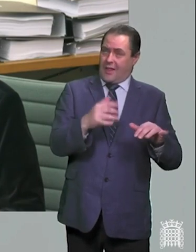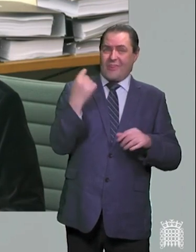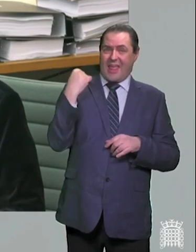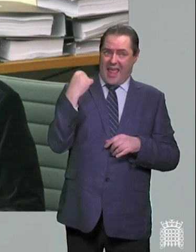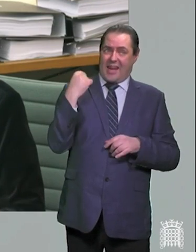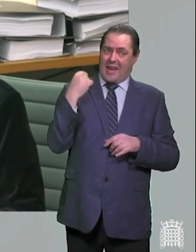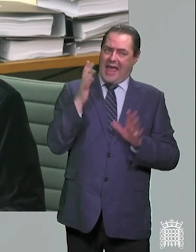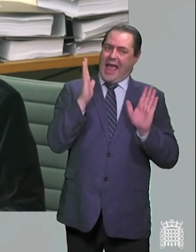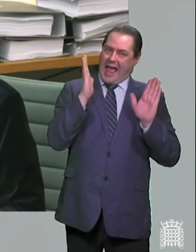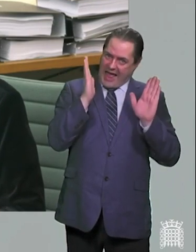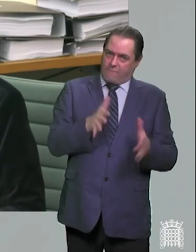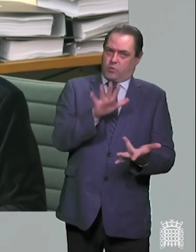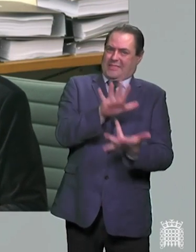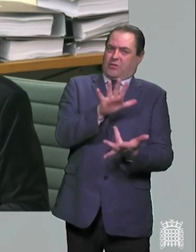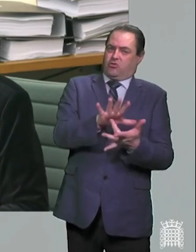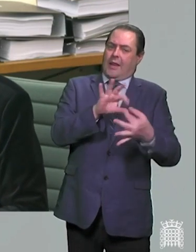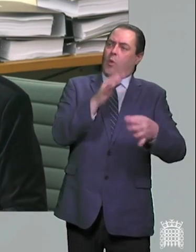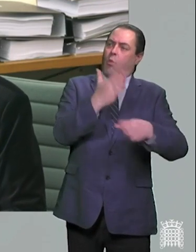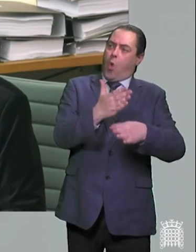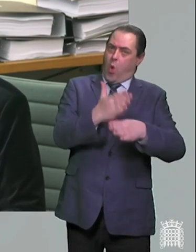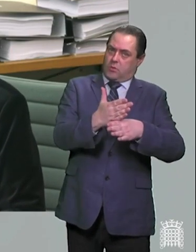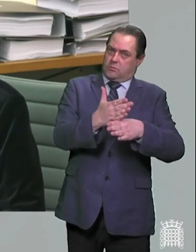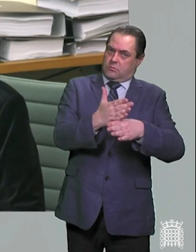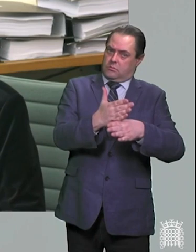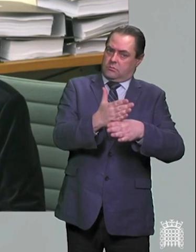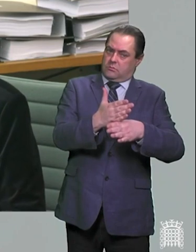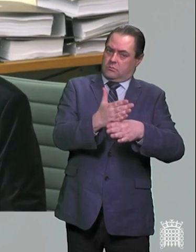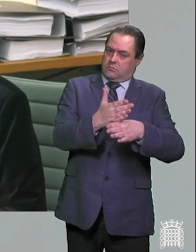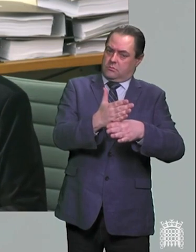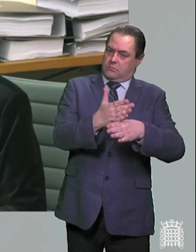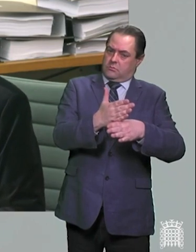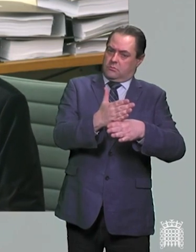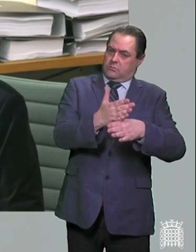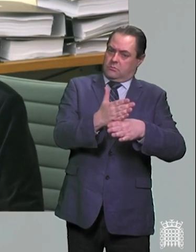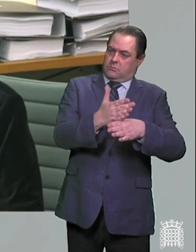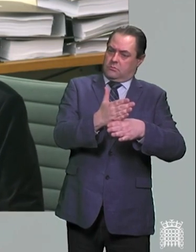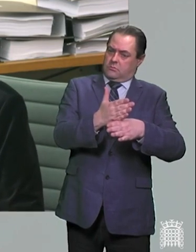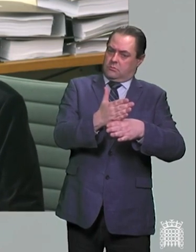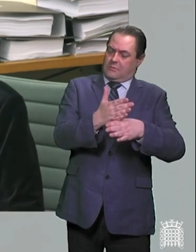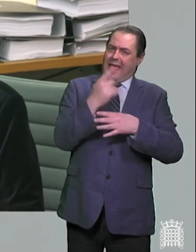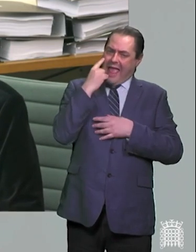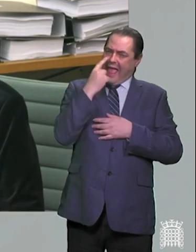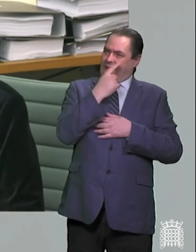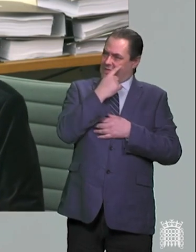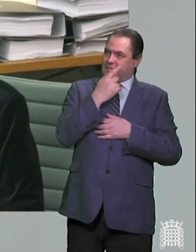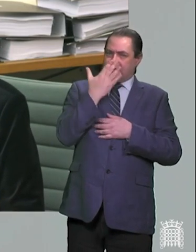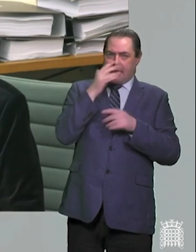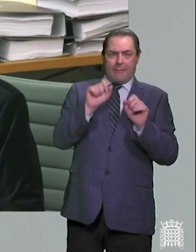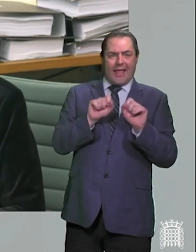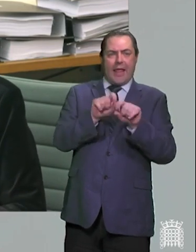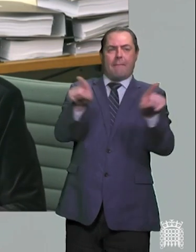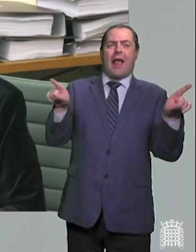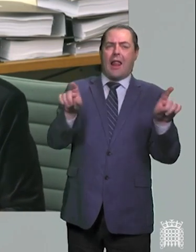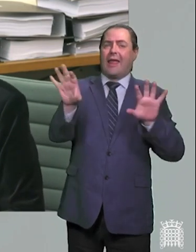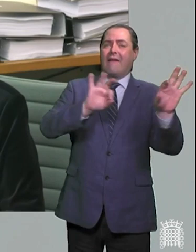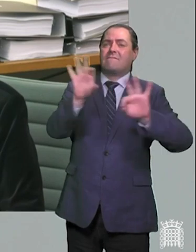be essential for work purposes to be within the regulations. Now, we've got evidence that the email invitation for